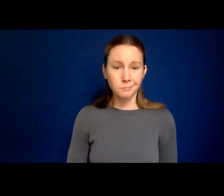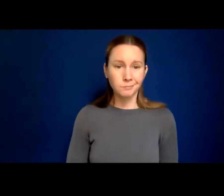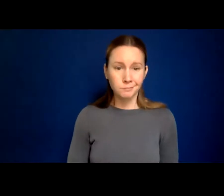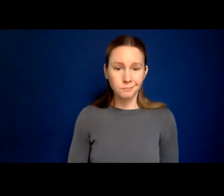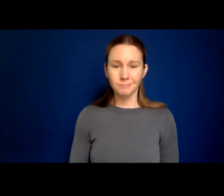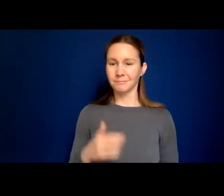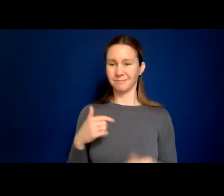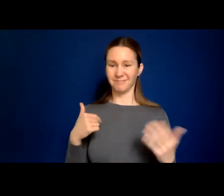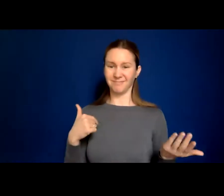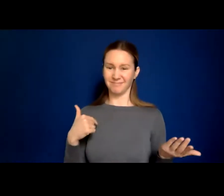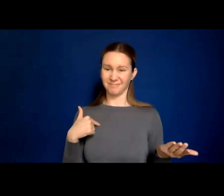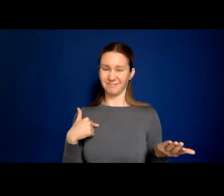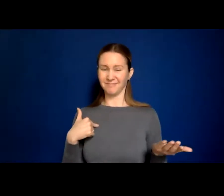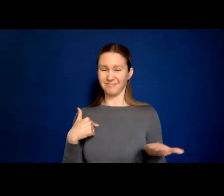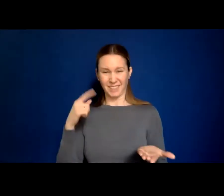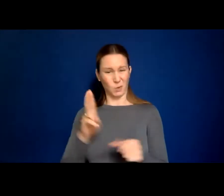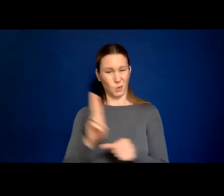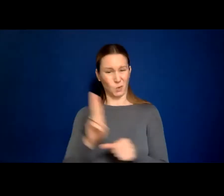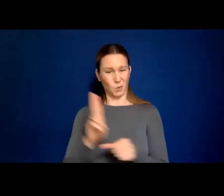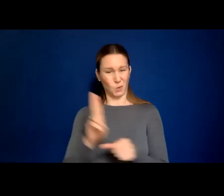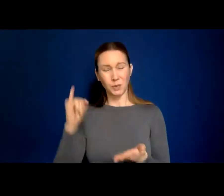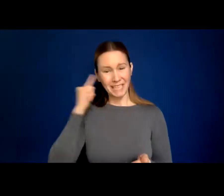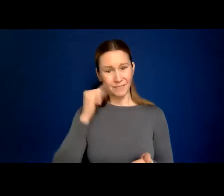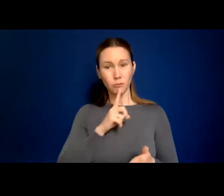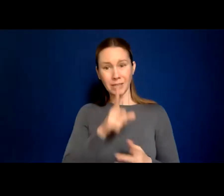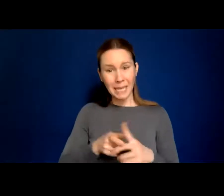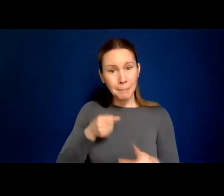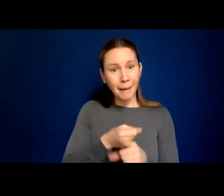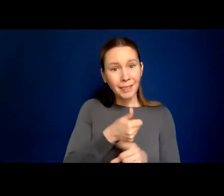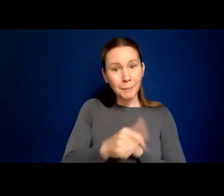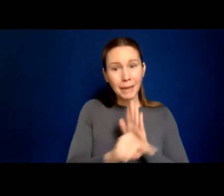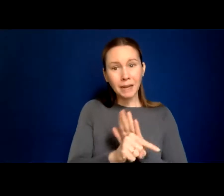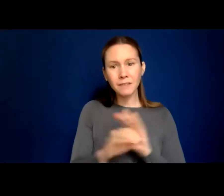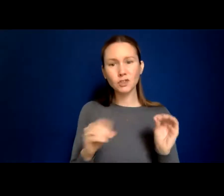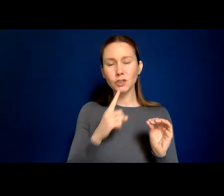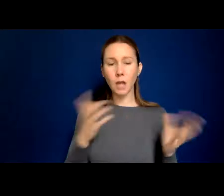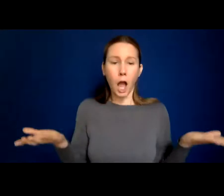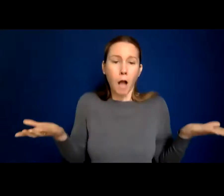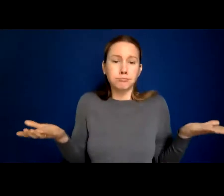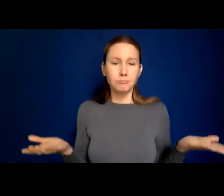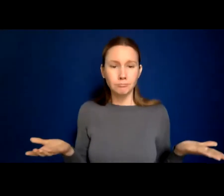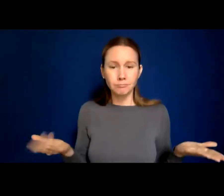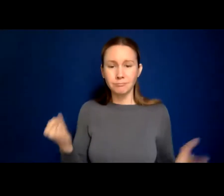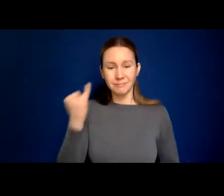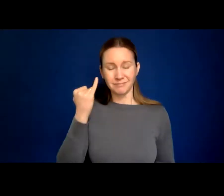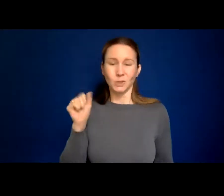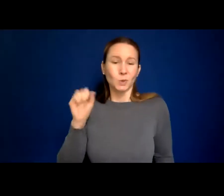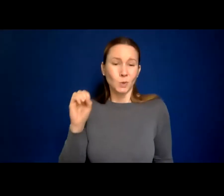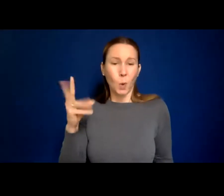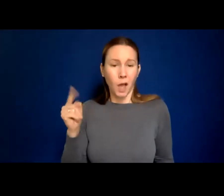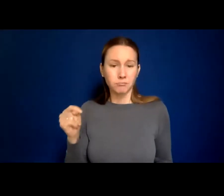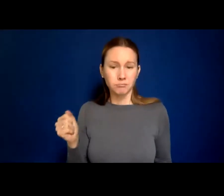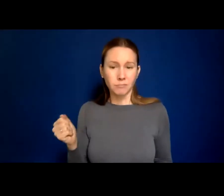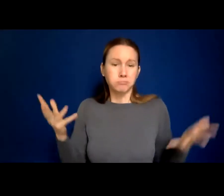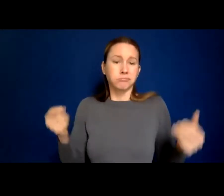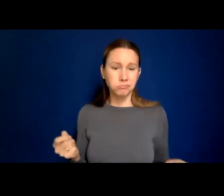If it's really not going to affect them that negatively, give yourself permission to say, so what? If they don't want to engage in something, so